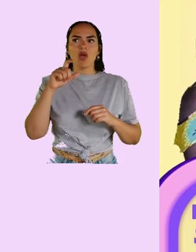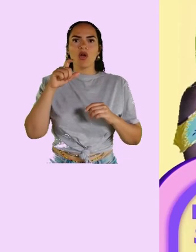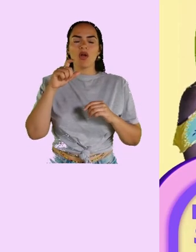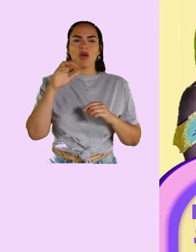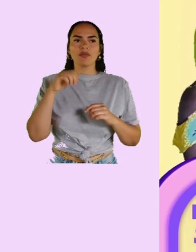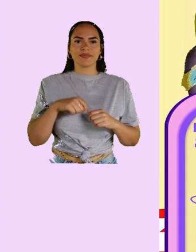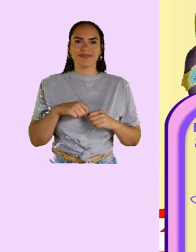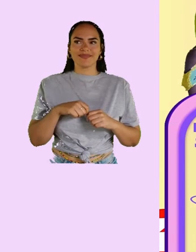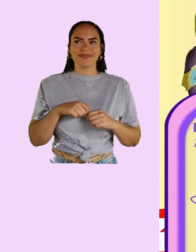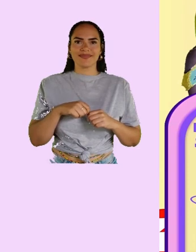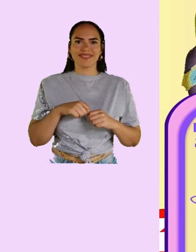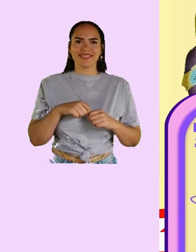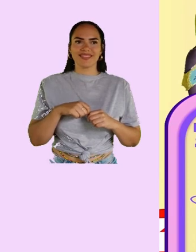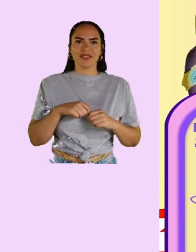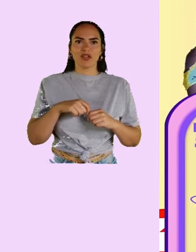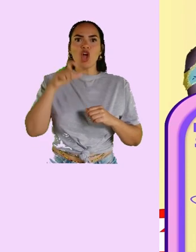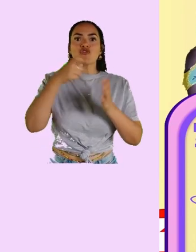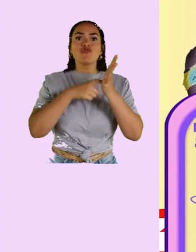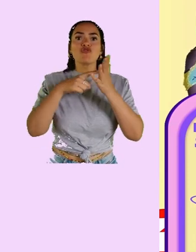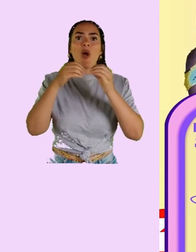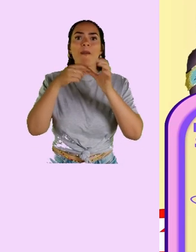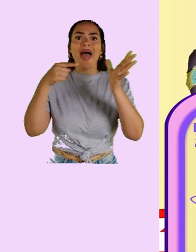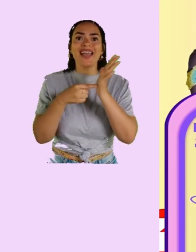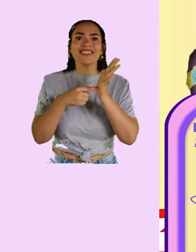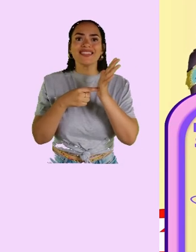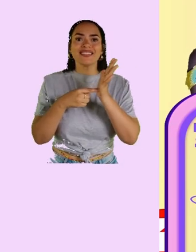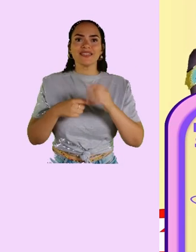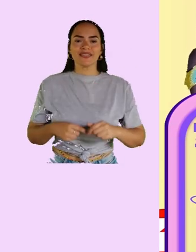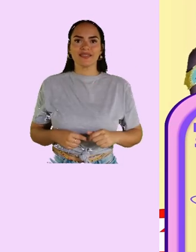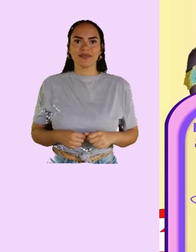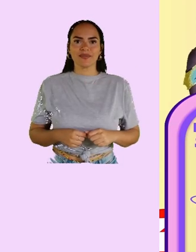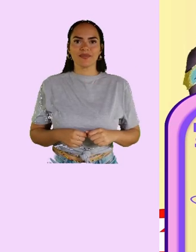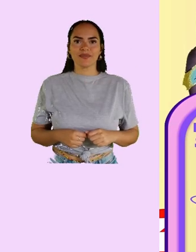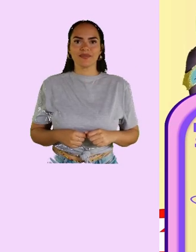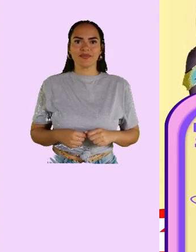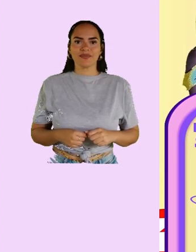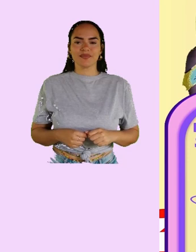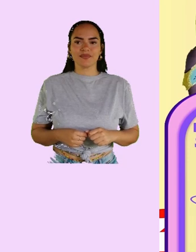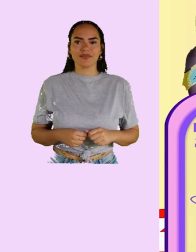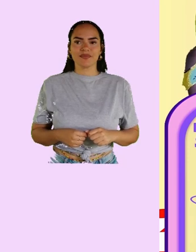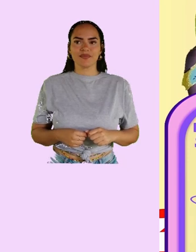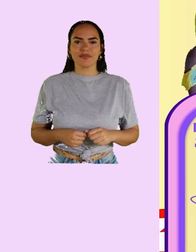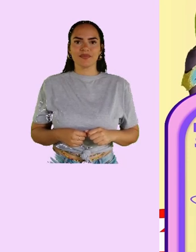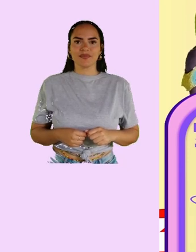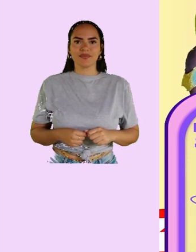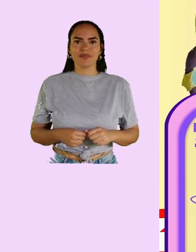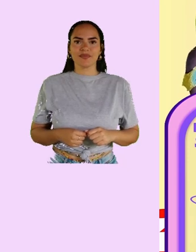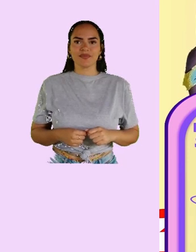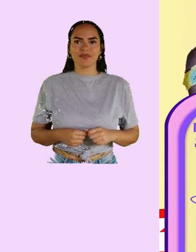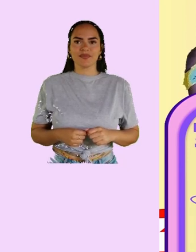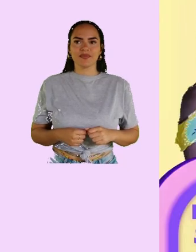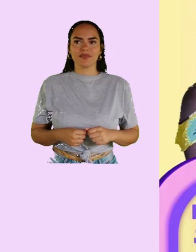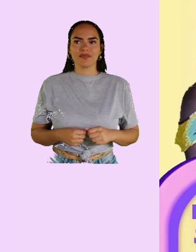Himbo Samiir? Crobat. Correct. For a bonus point, what is Crobat's final base speed